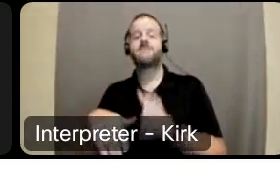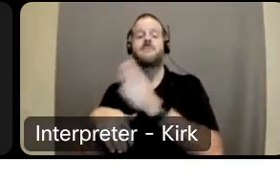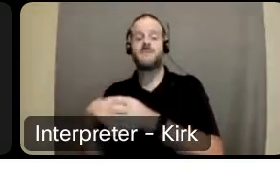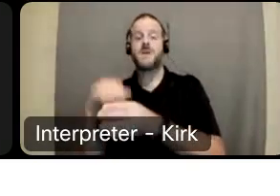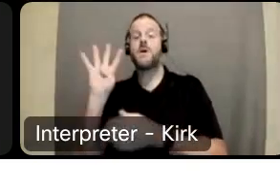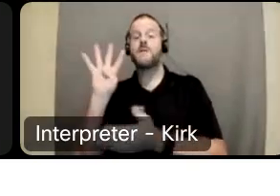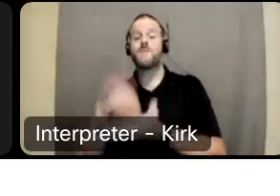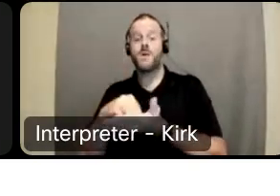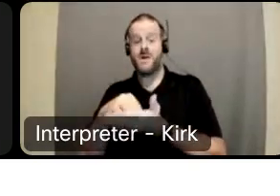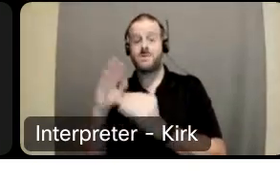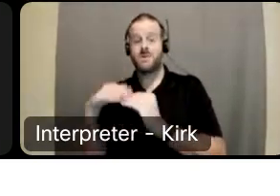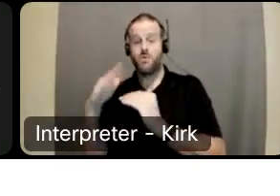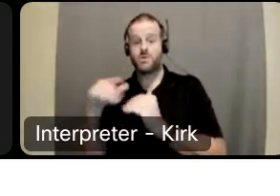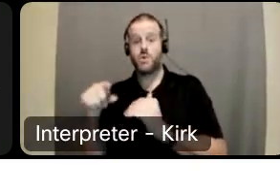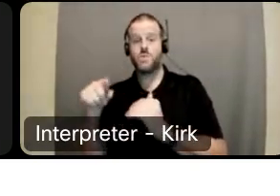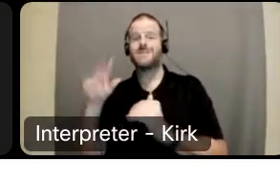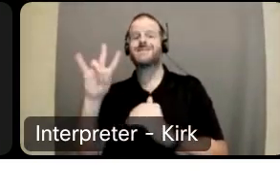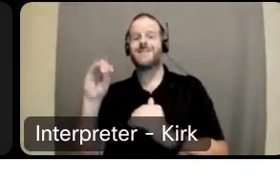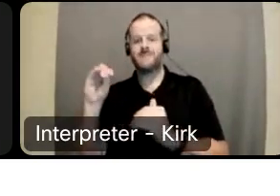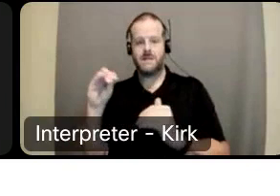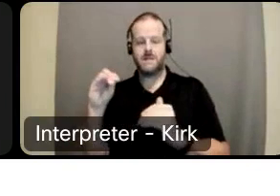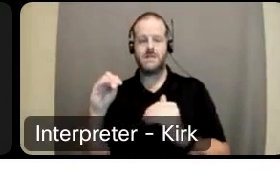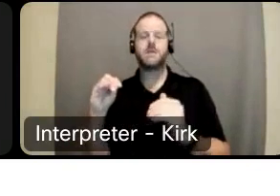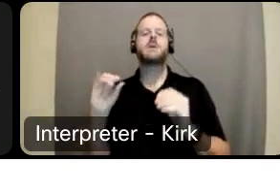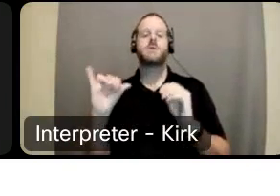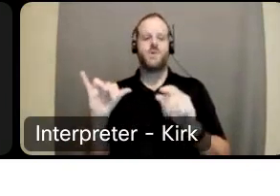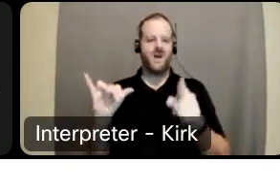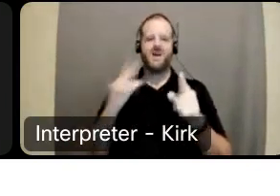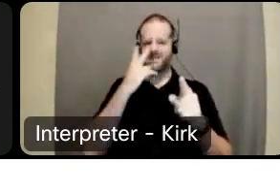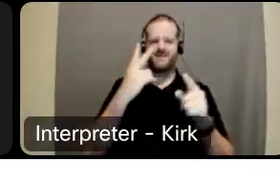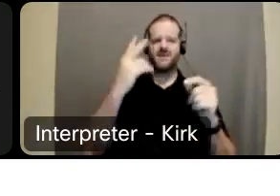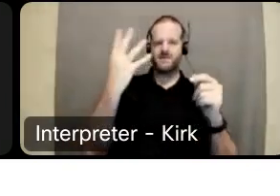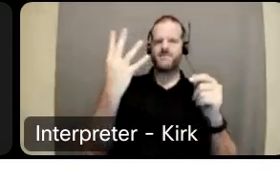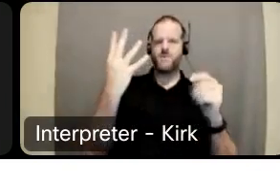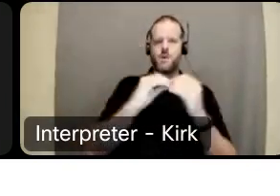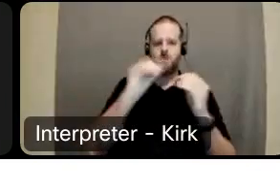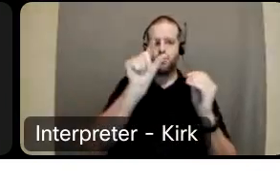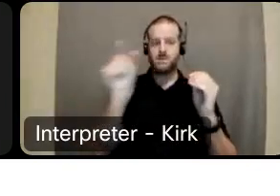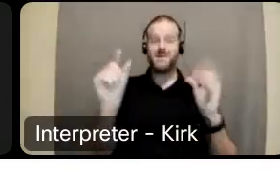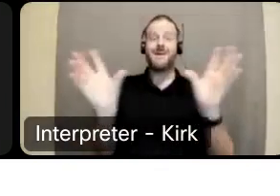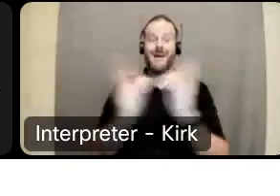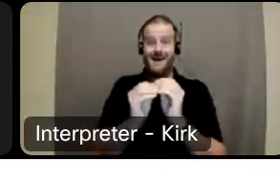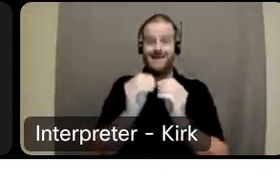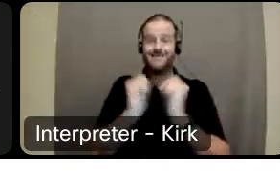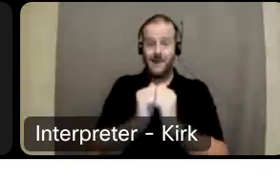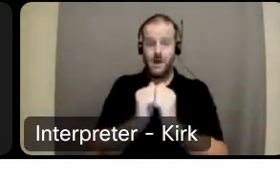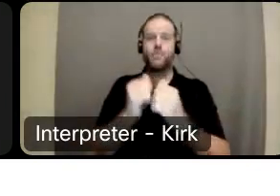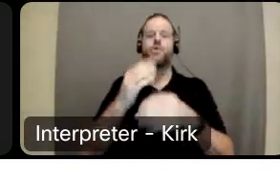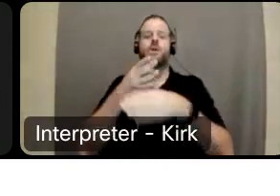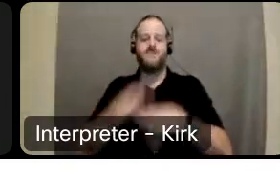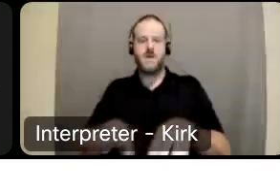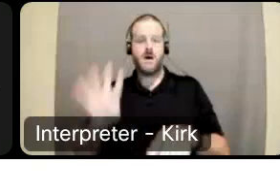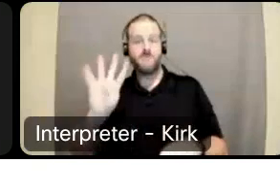at 4,000, thresholds at 70. And that's reflected right here We add those together, divide by 4, since we're